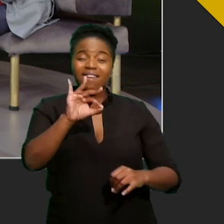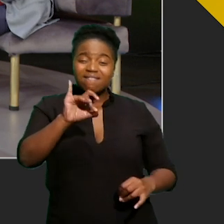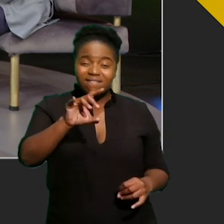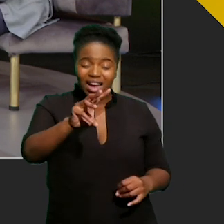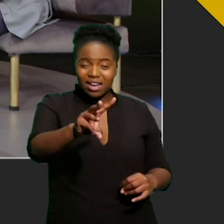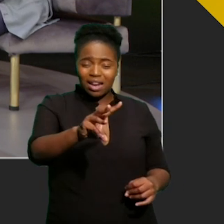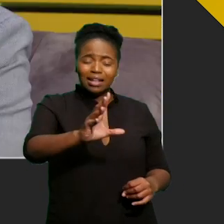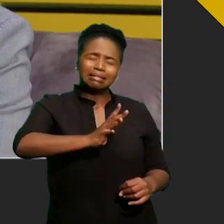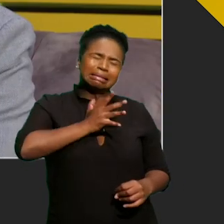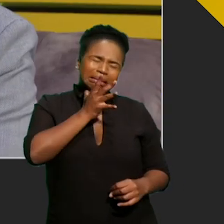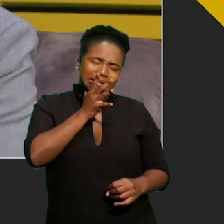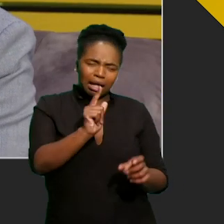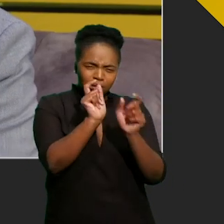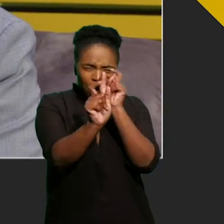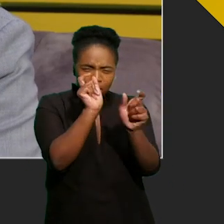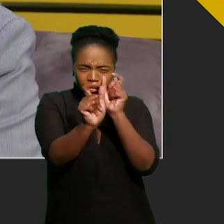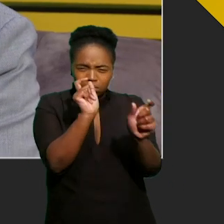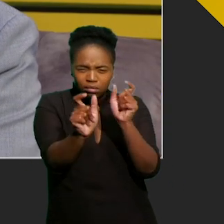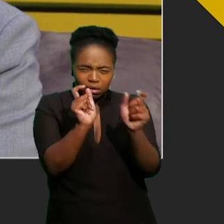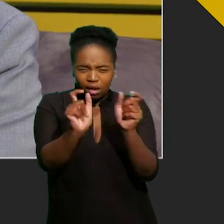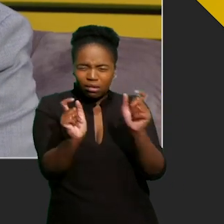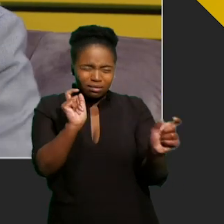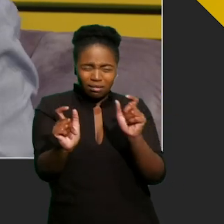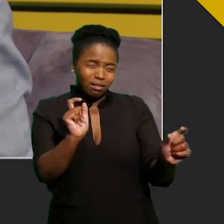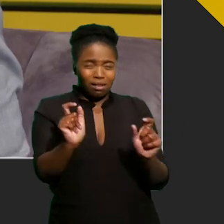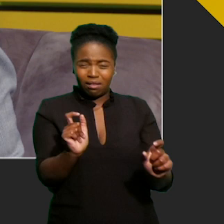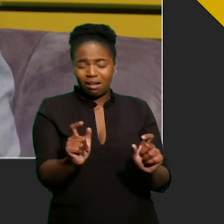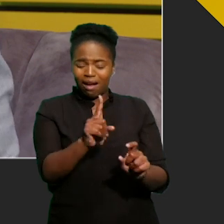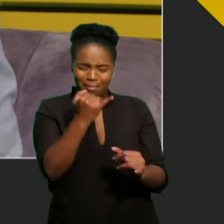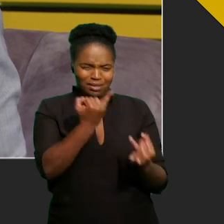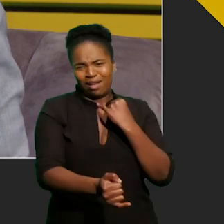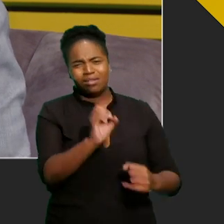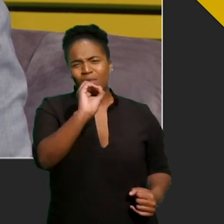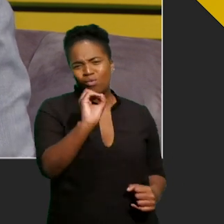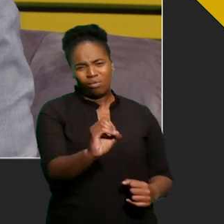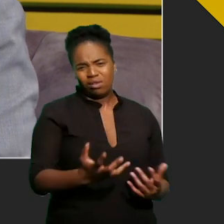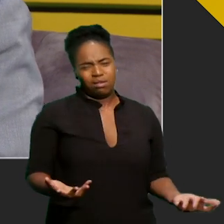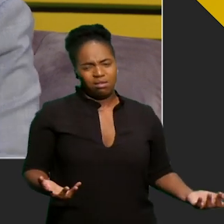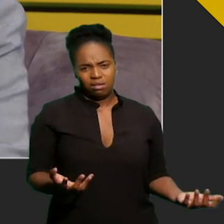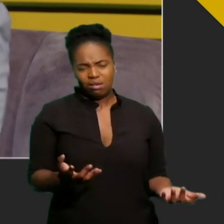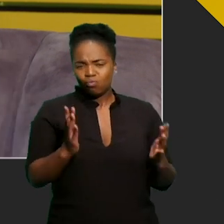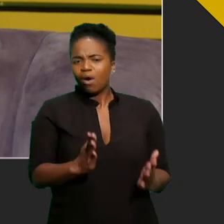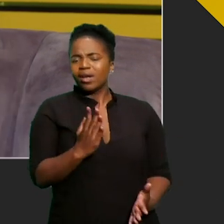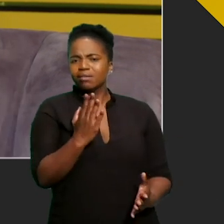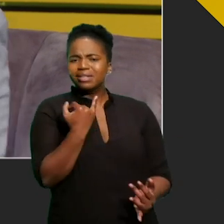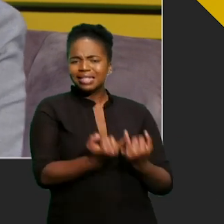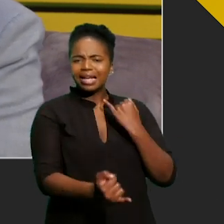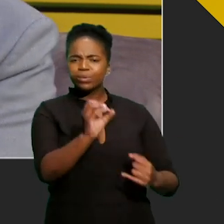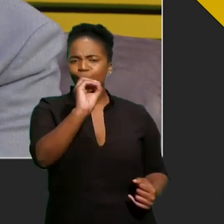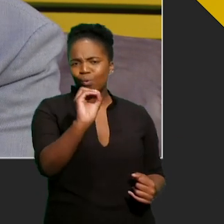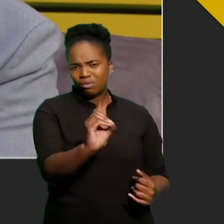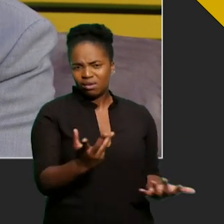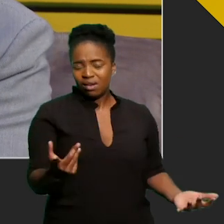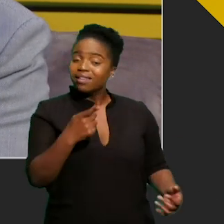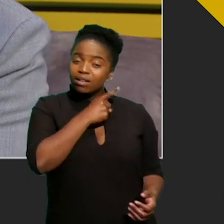there are billions of words that are printed. So surely there will be mistakes. Yes, of course, human error. There will be human error. So